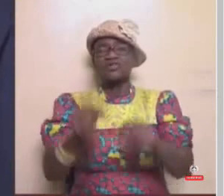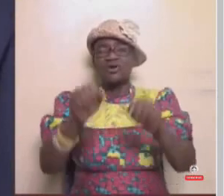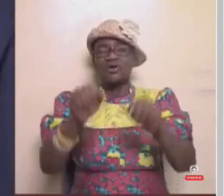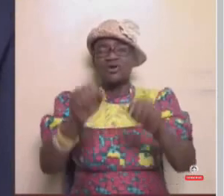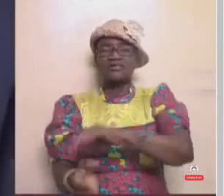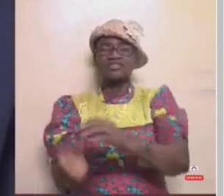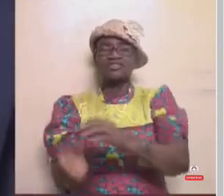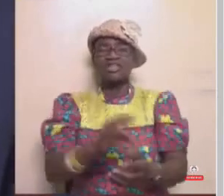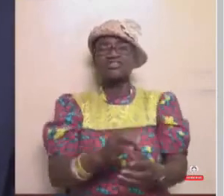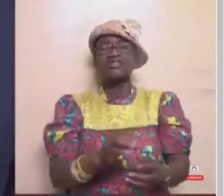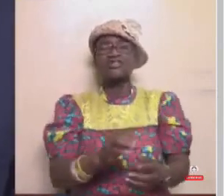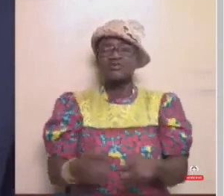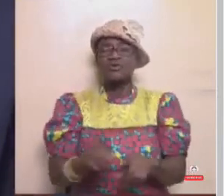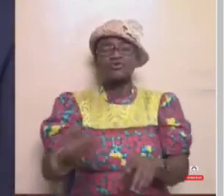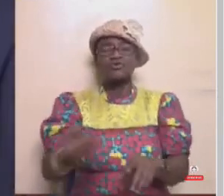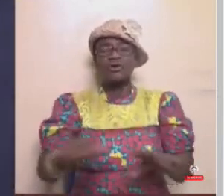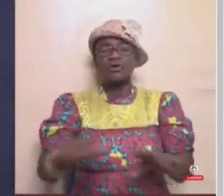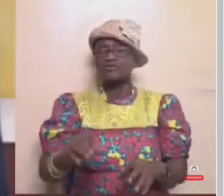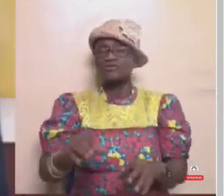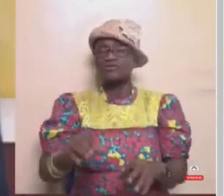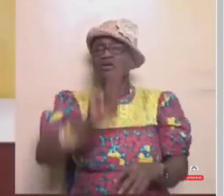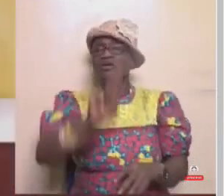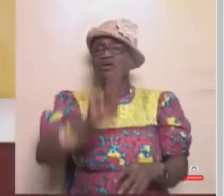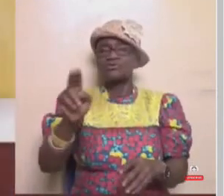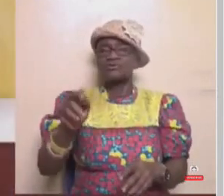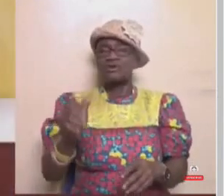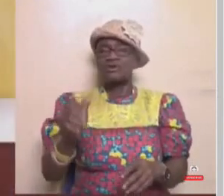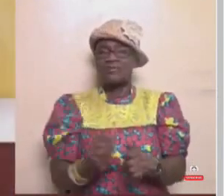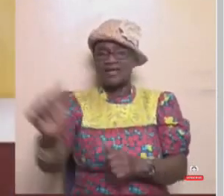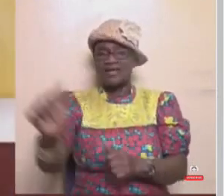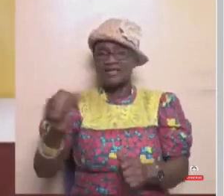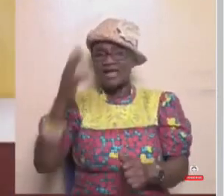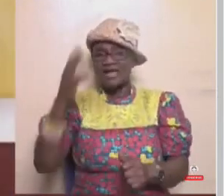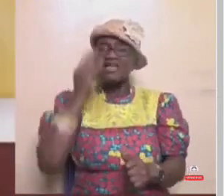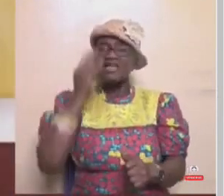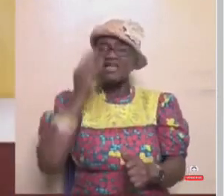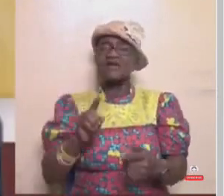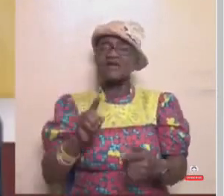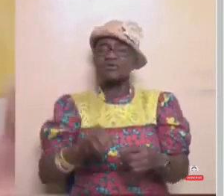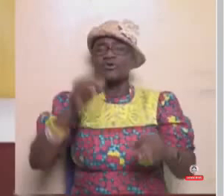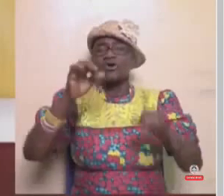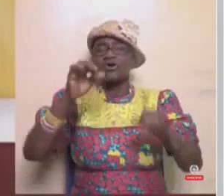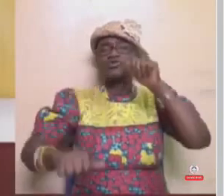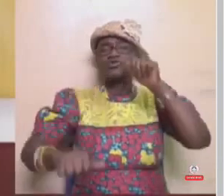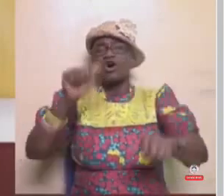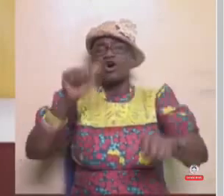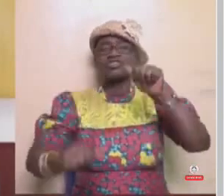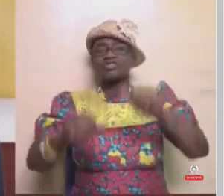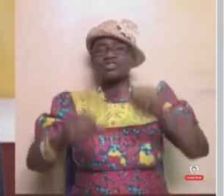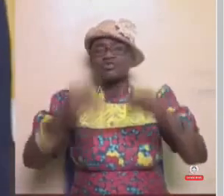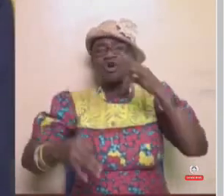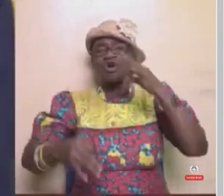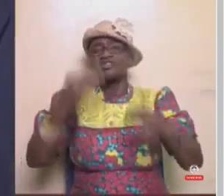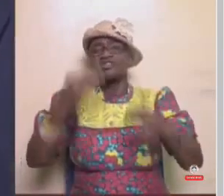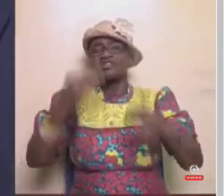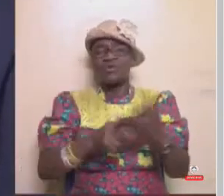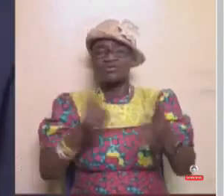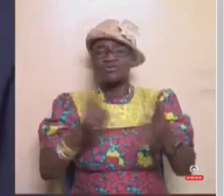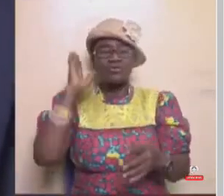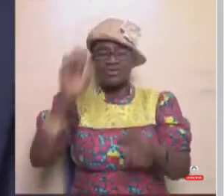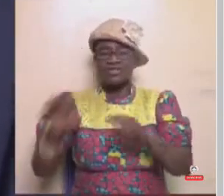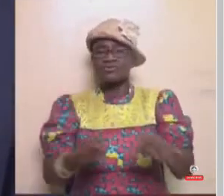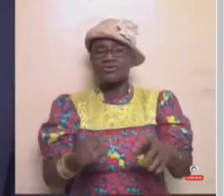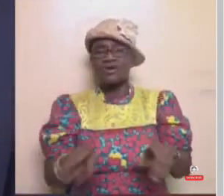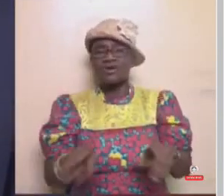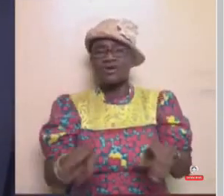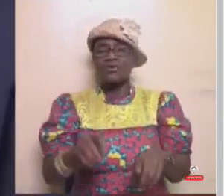use past experience to judge what you have to do. After all, man does not live in the past. We have